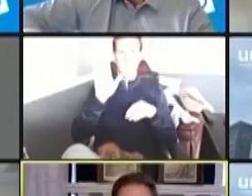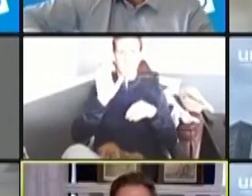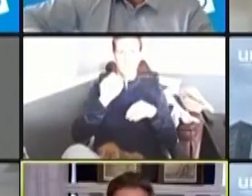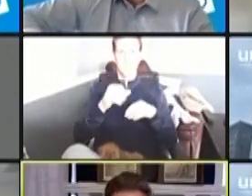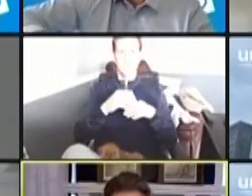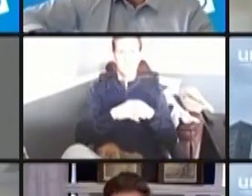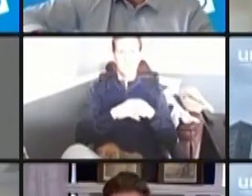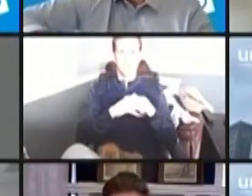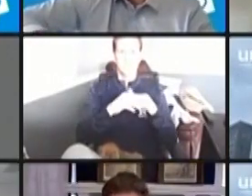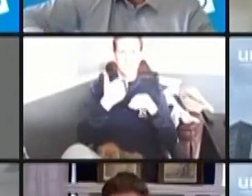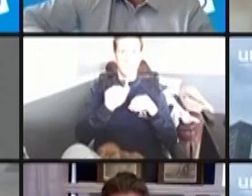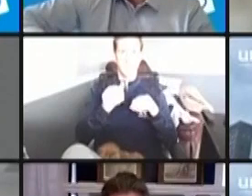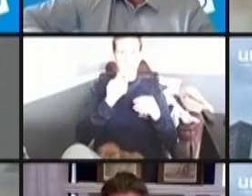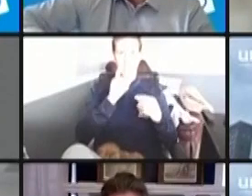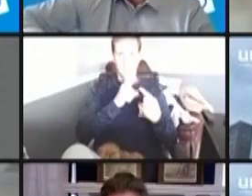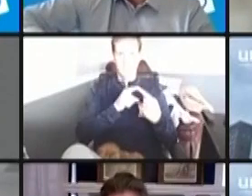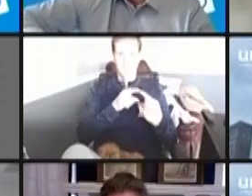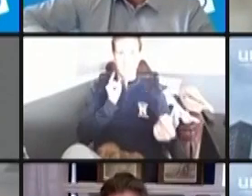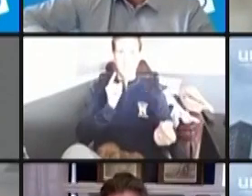Aye. Aye. Aye. Any opposed?